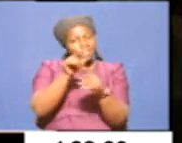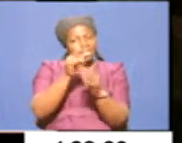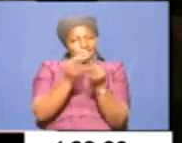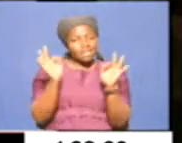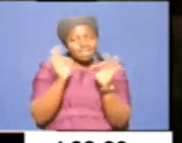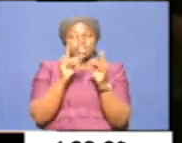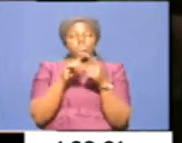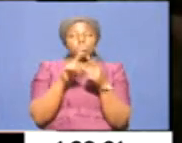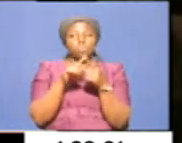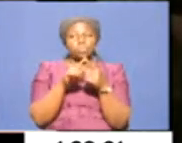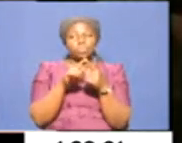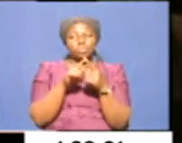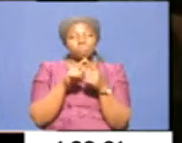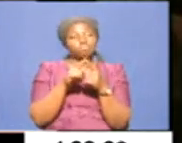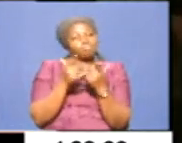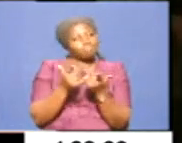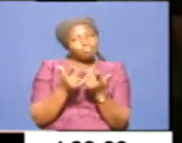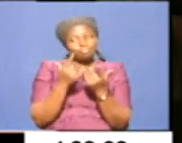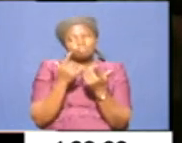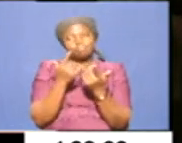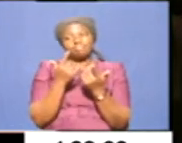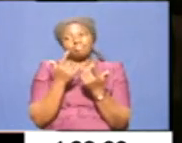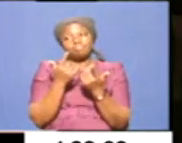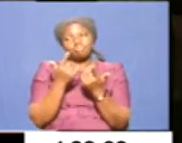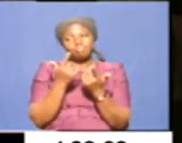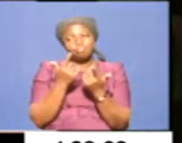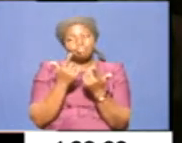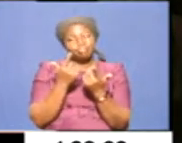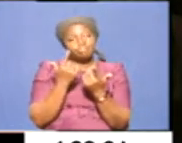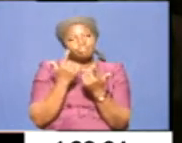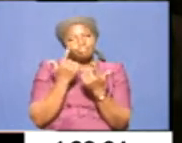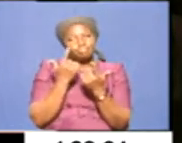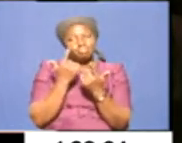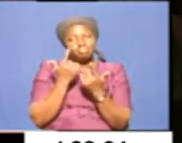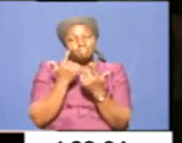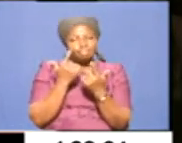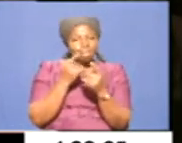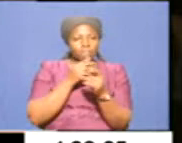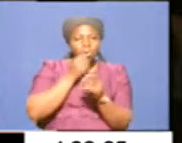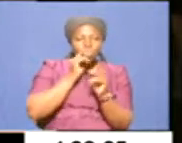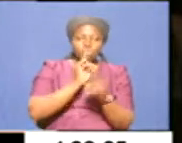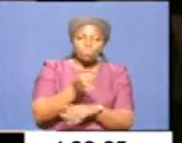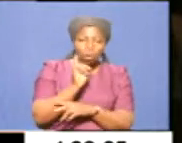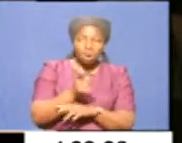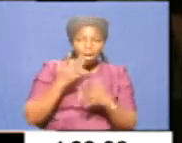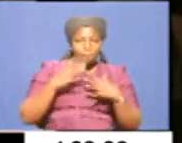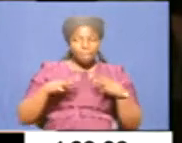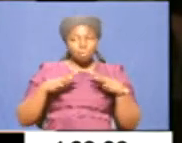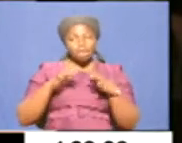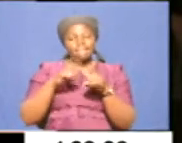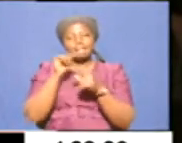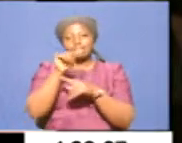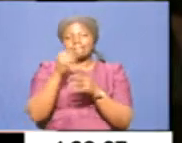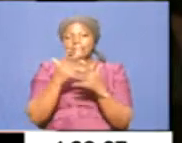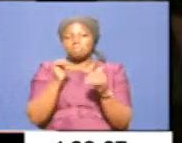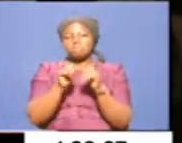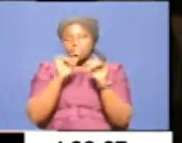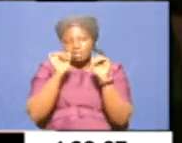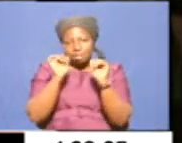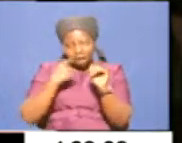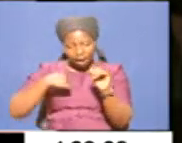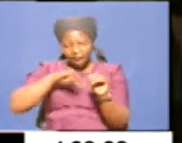to alert people to some red flags that are being raised within their system, then of course it's something that we want to